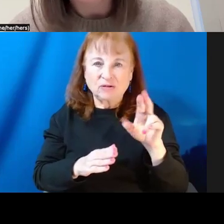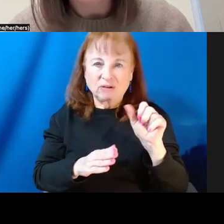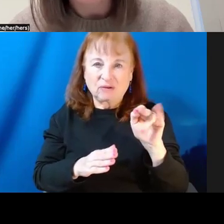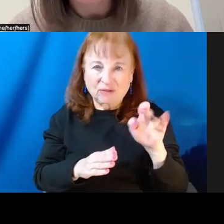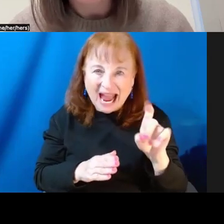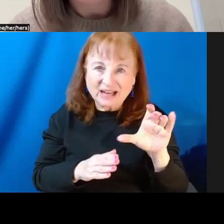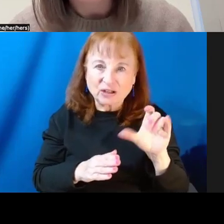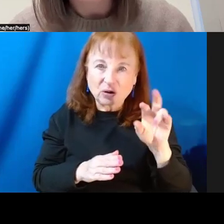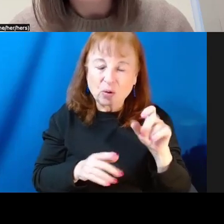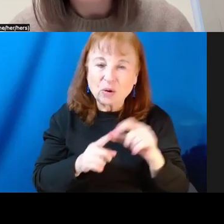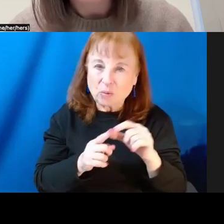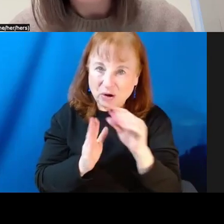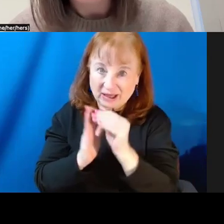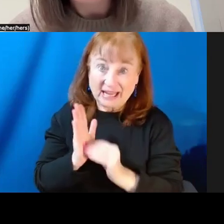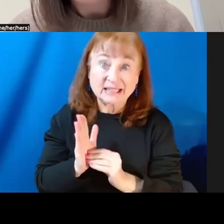lists.